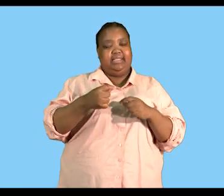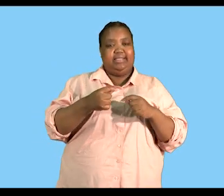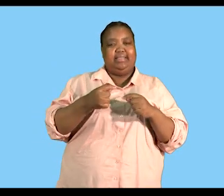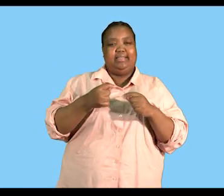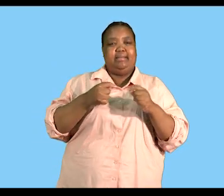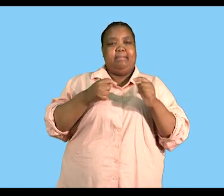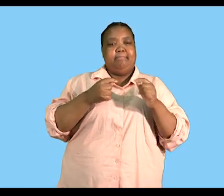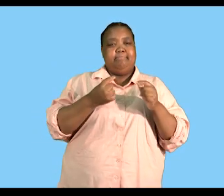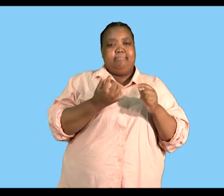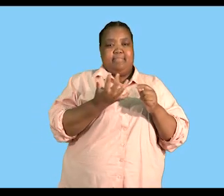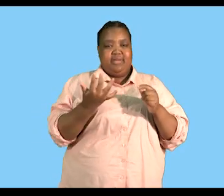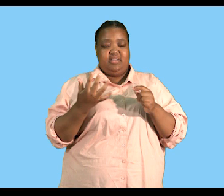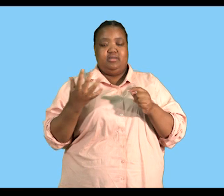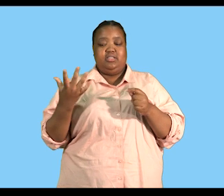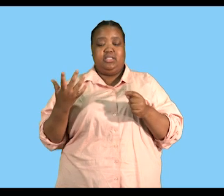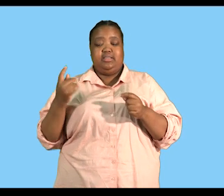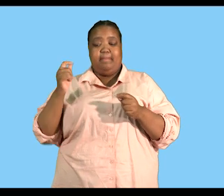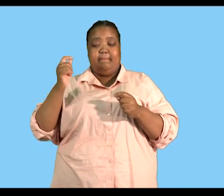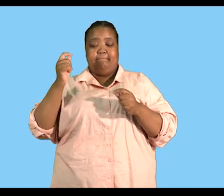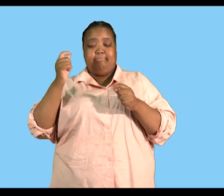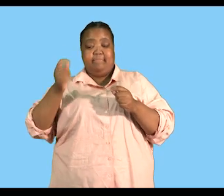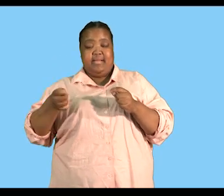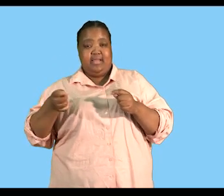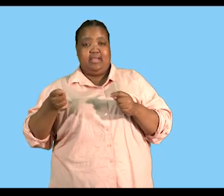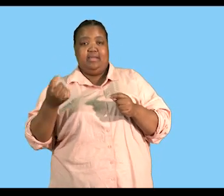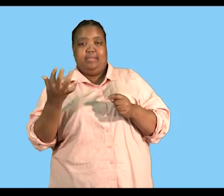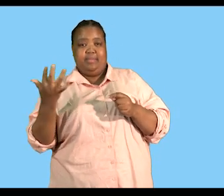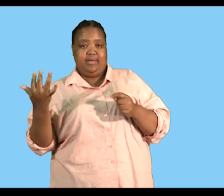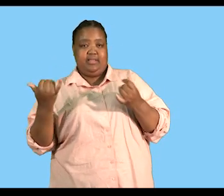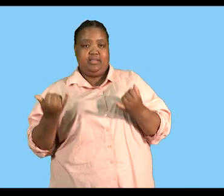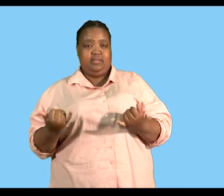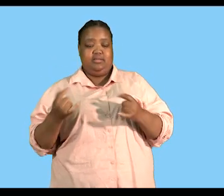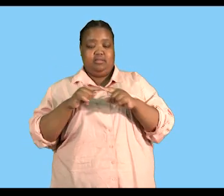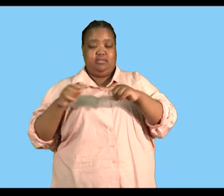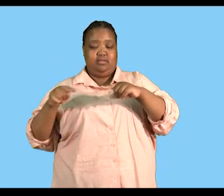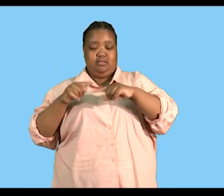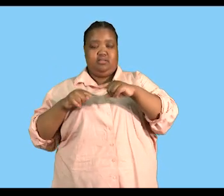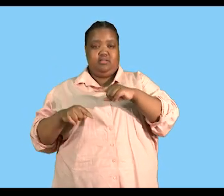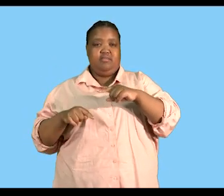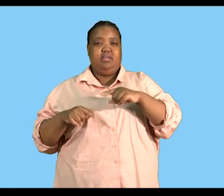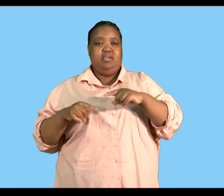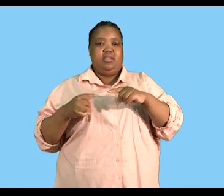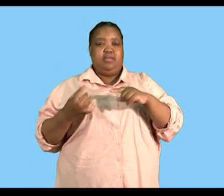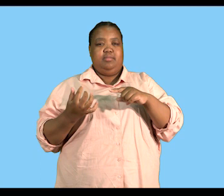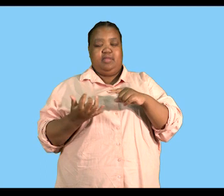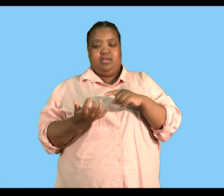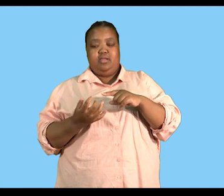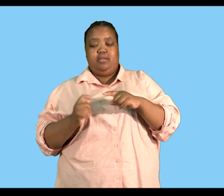cost price. And because we are looking for a percentage, we are going to multiply this by 100. So